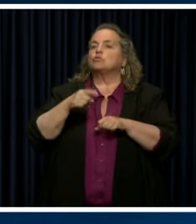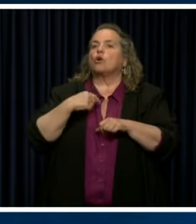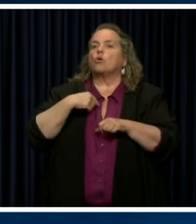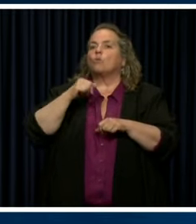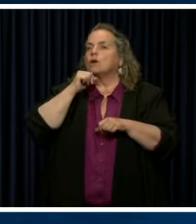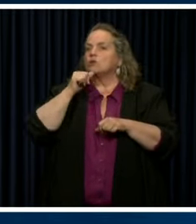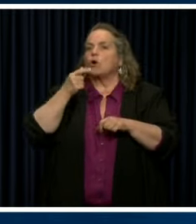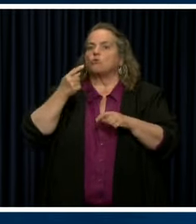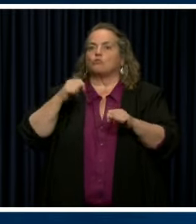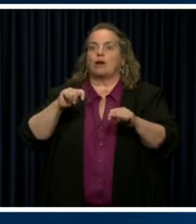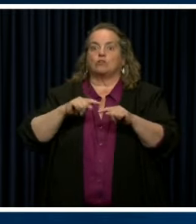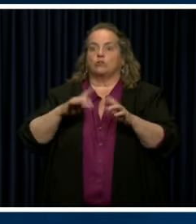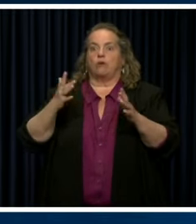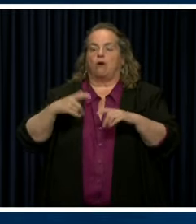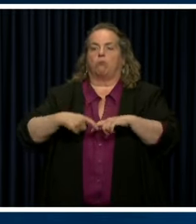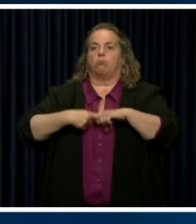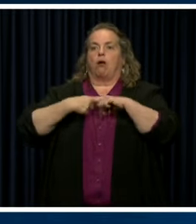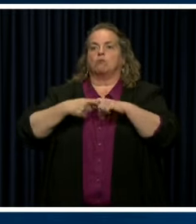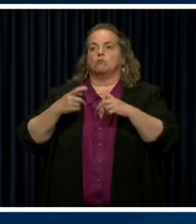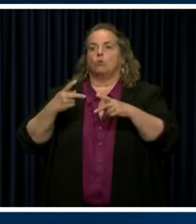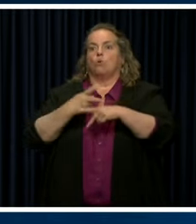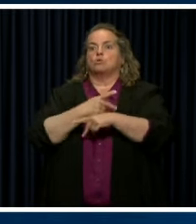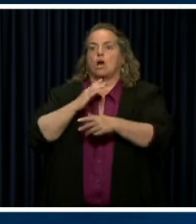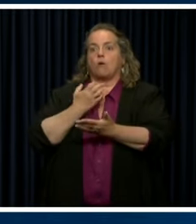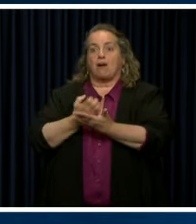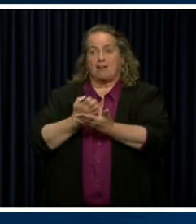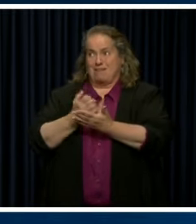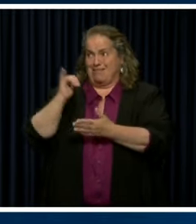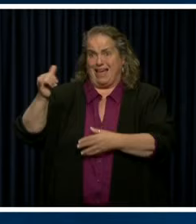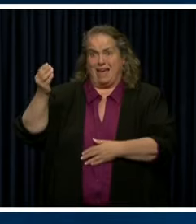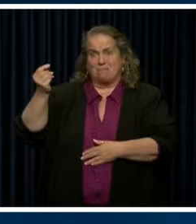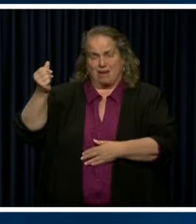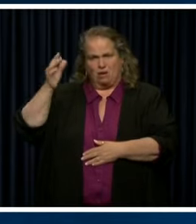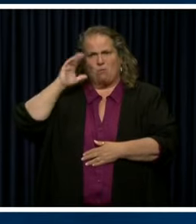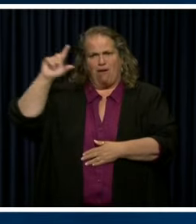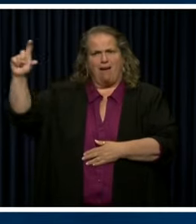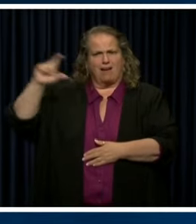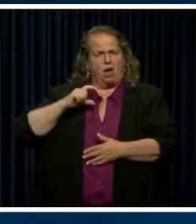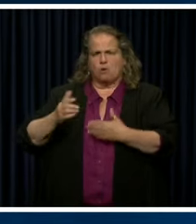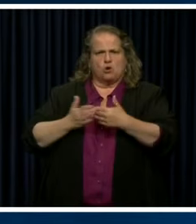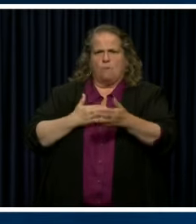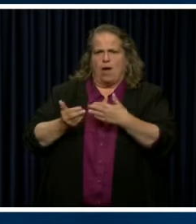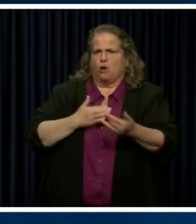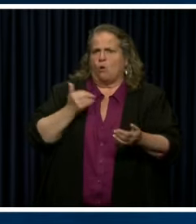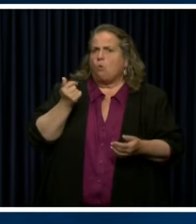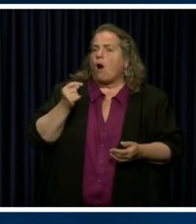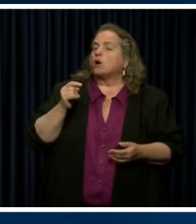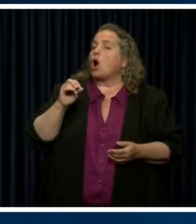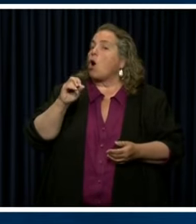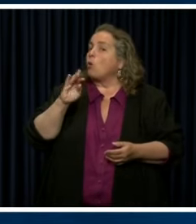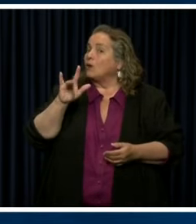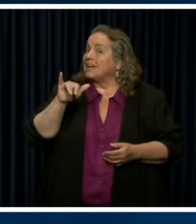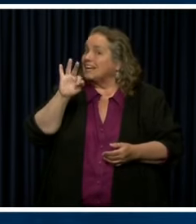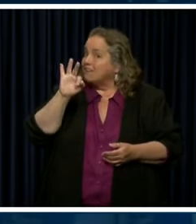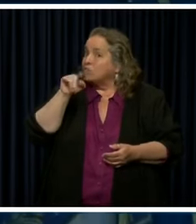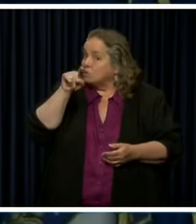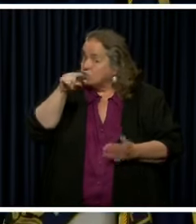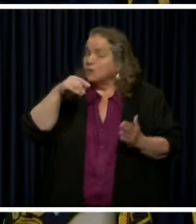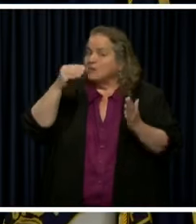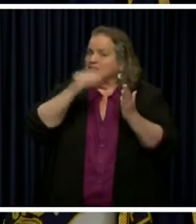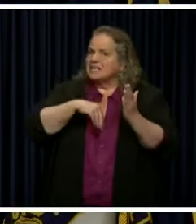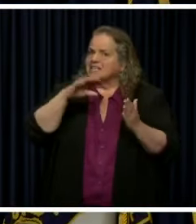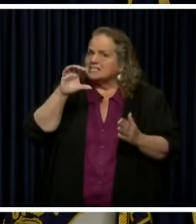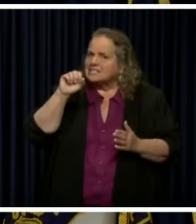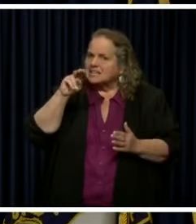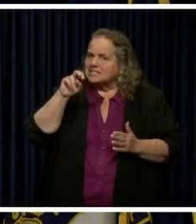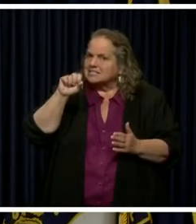or any pause of our economy any worse. These are dollars that are coming no matter what, if and only if you fill out your census. Every